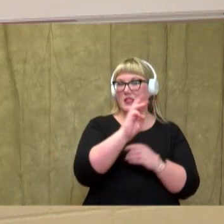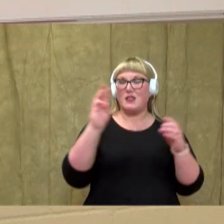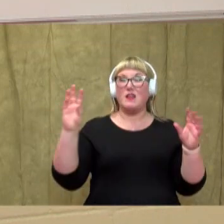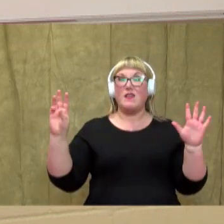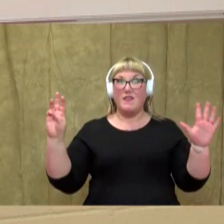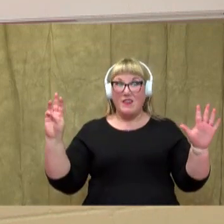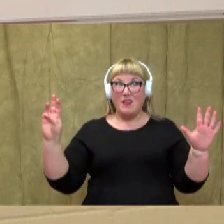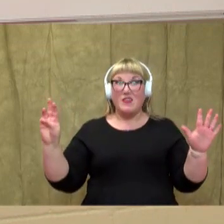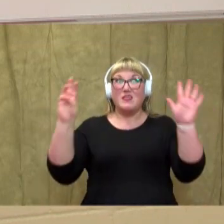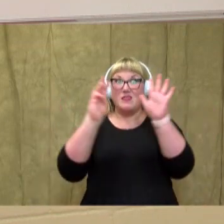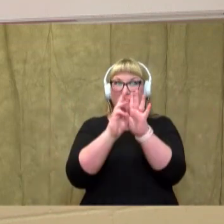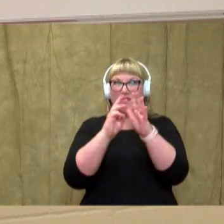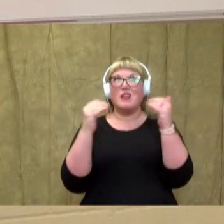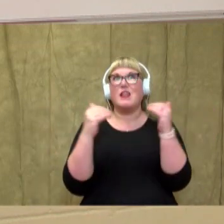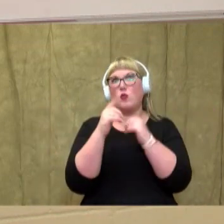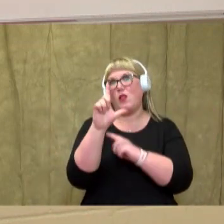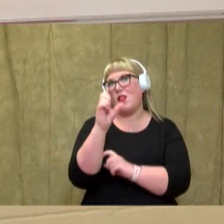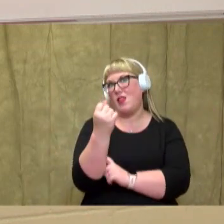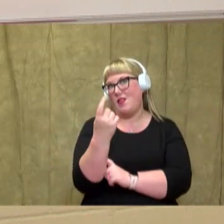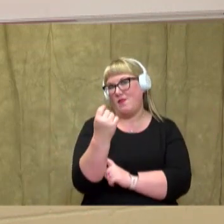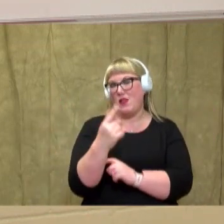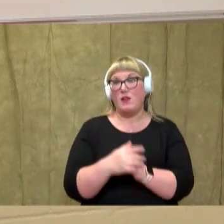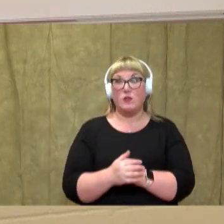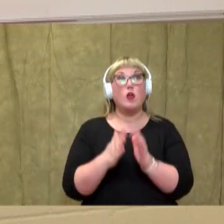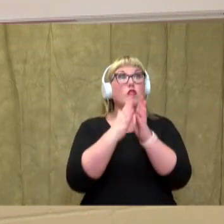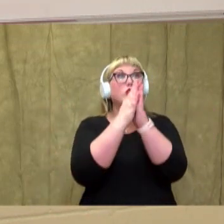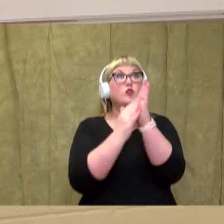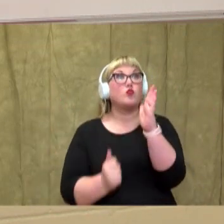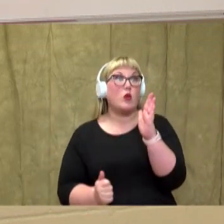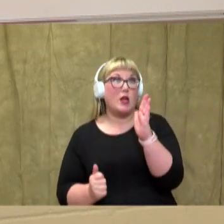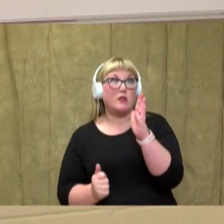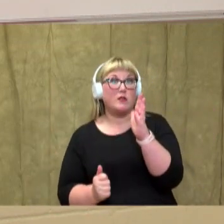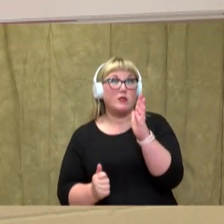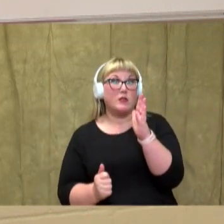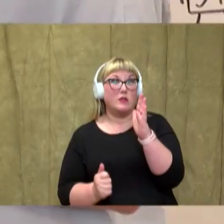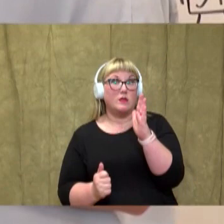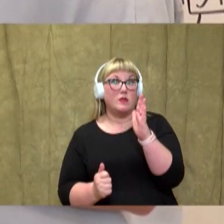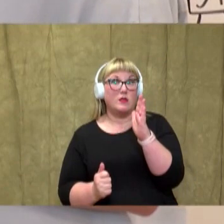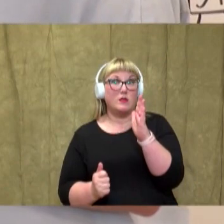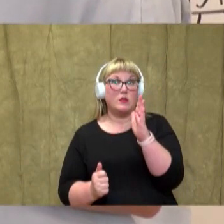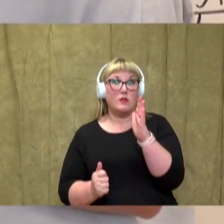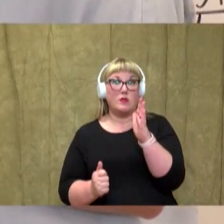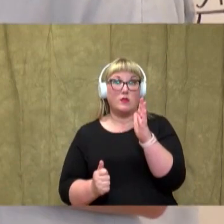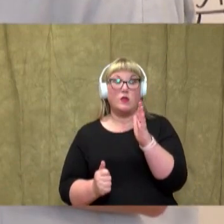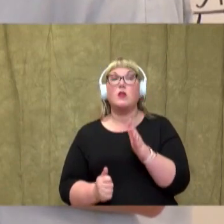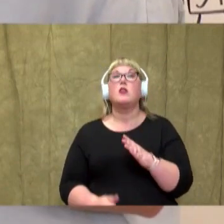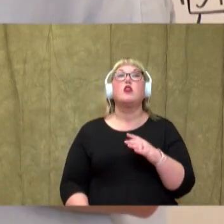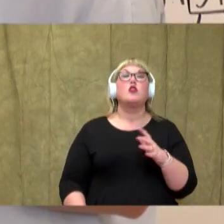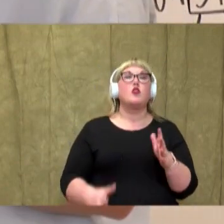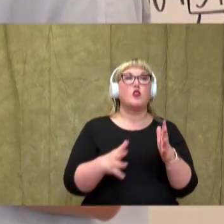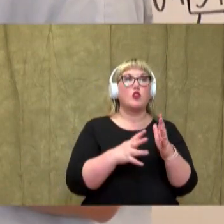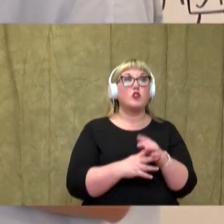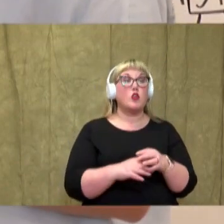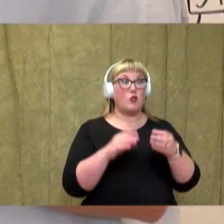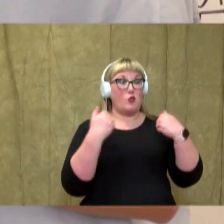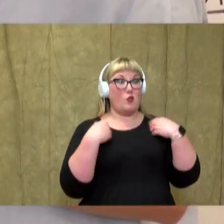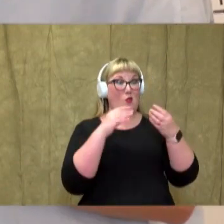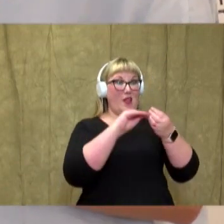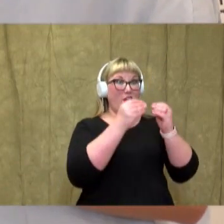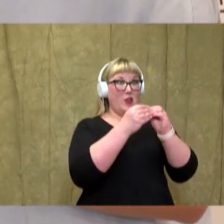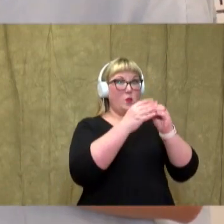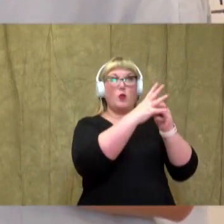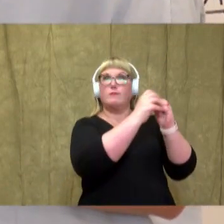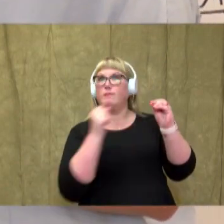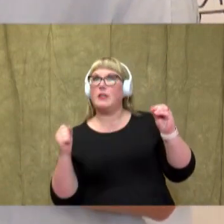for addition. To subtract, take some away from a number to get the